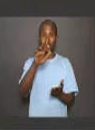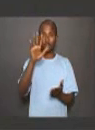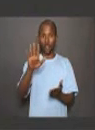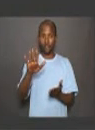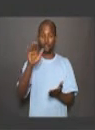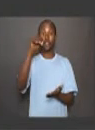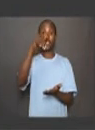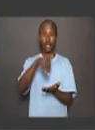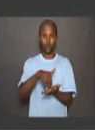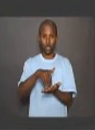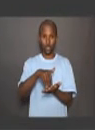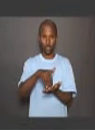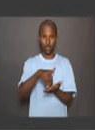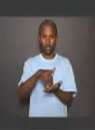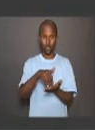payment is